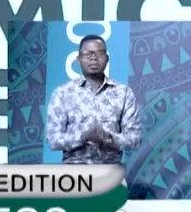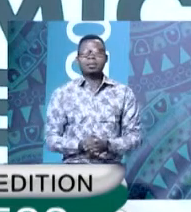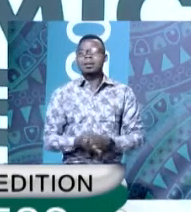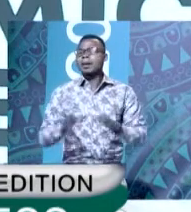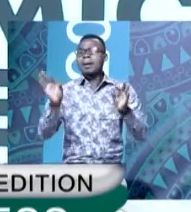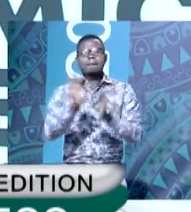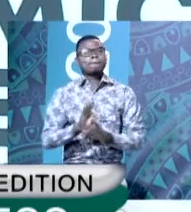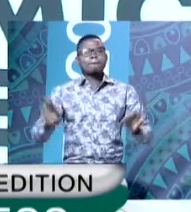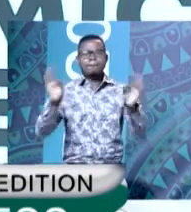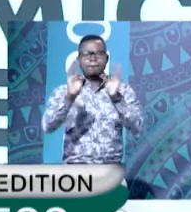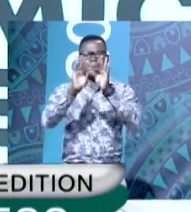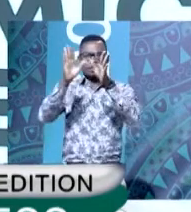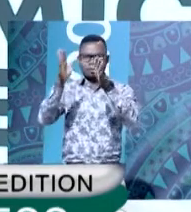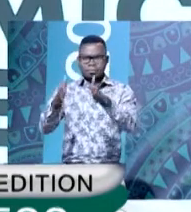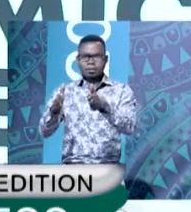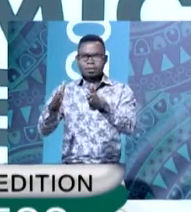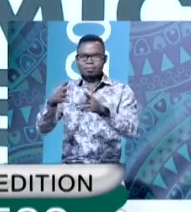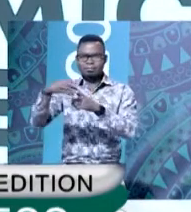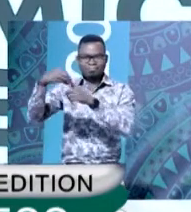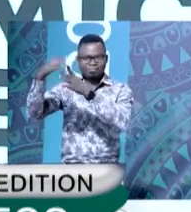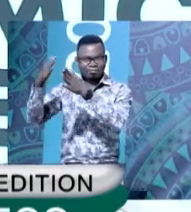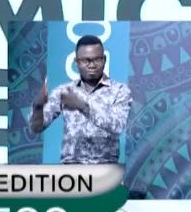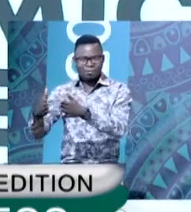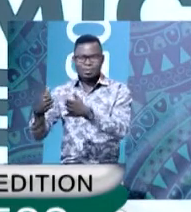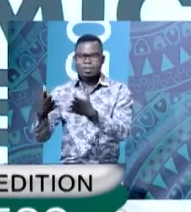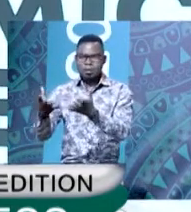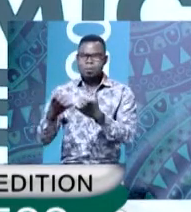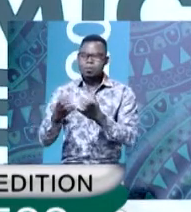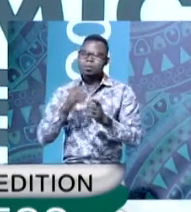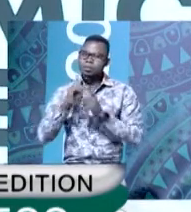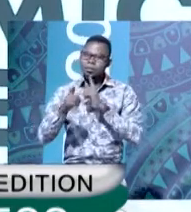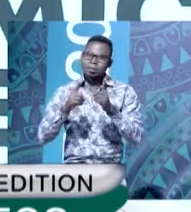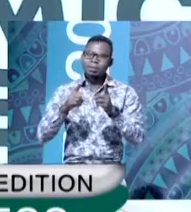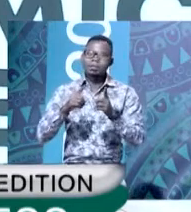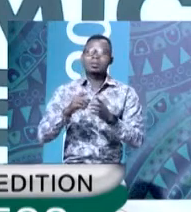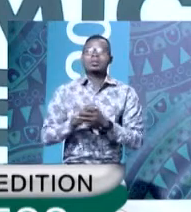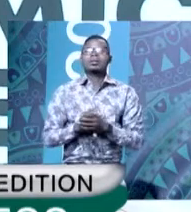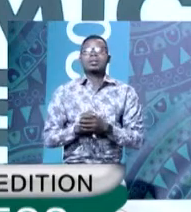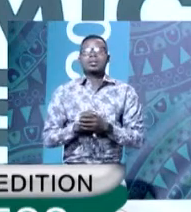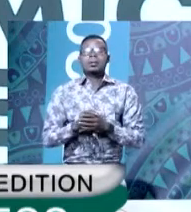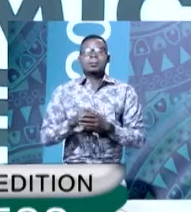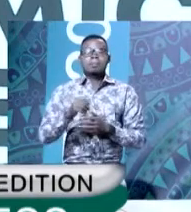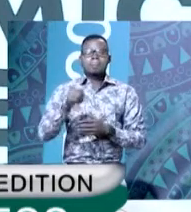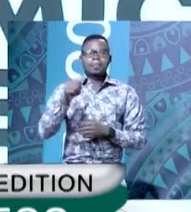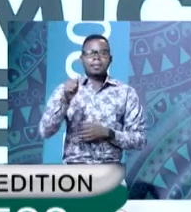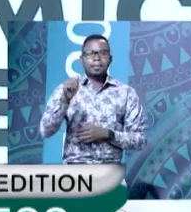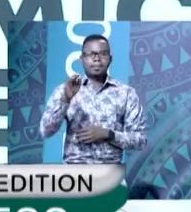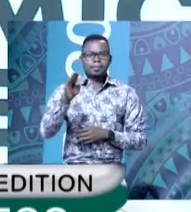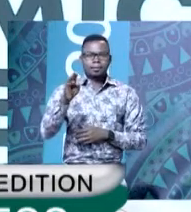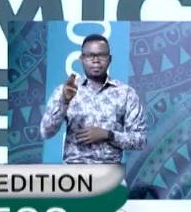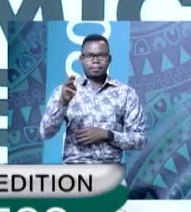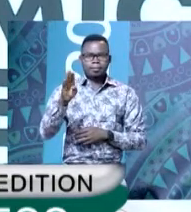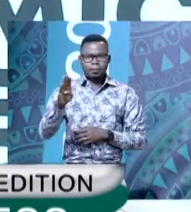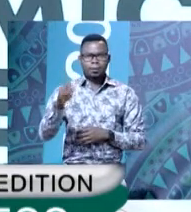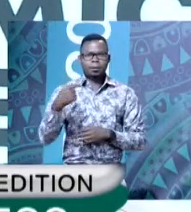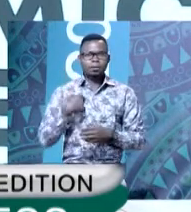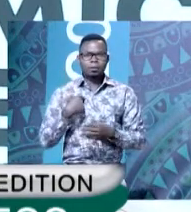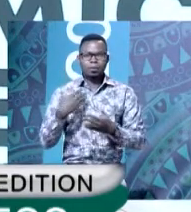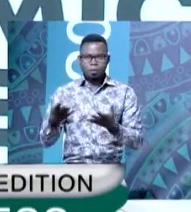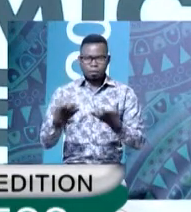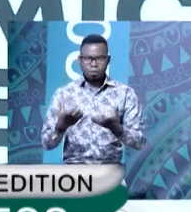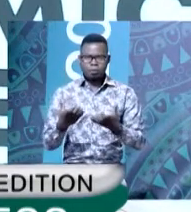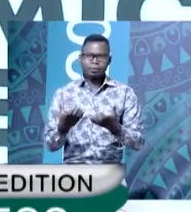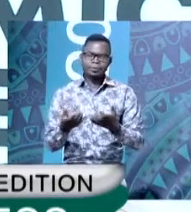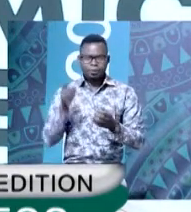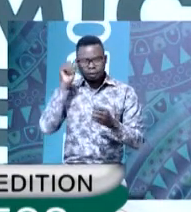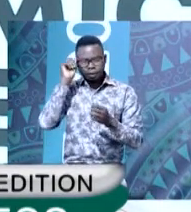significant individuals who will be speaking on the ambassador's conversation. First of all, I would like to